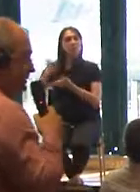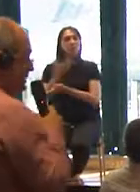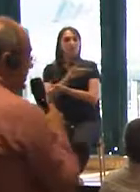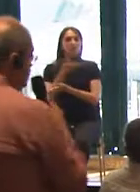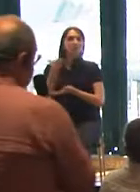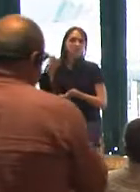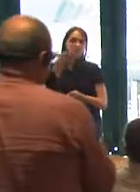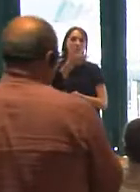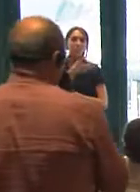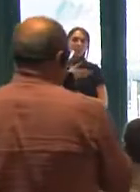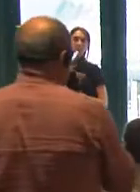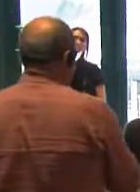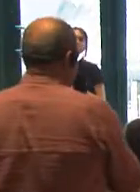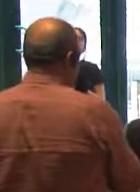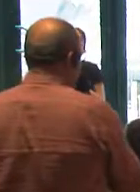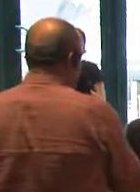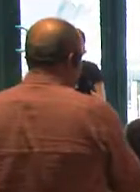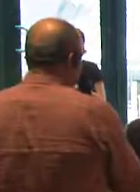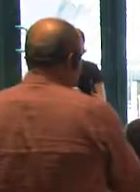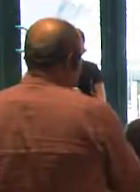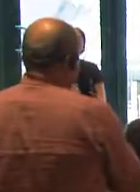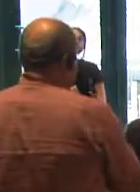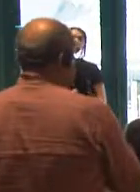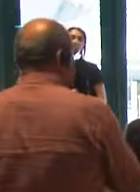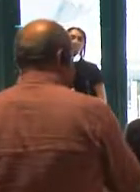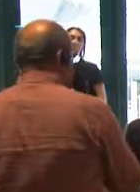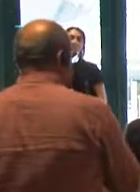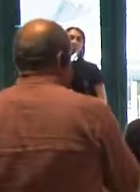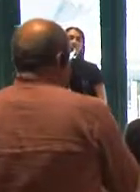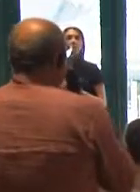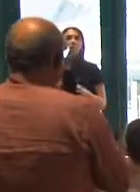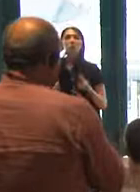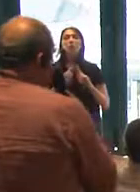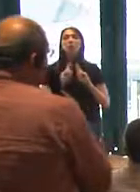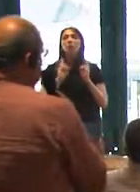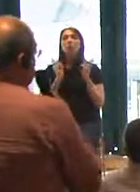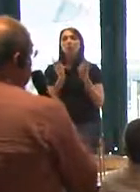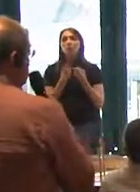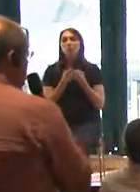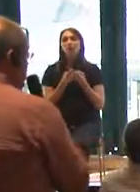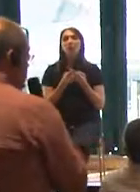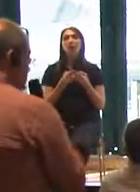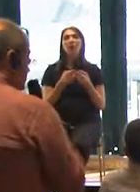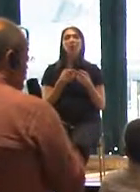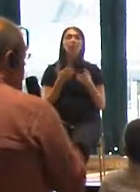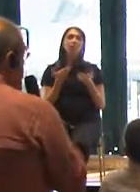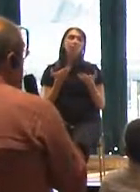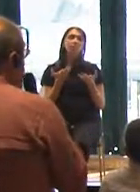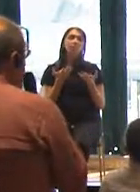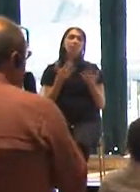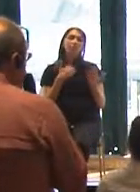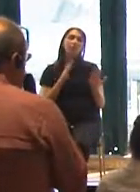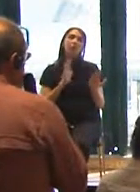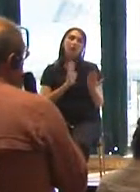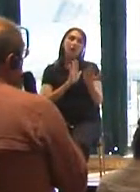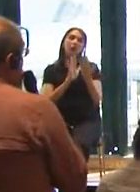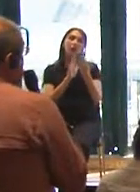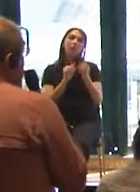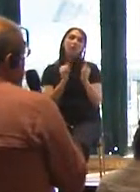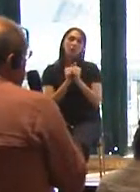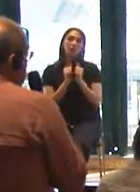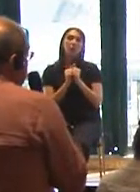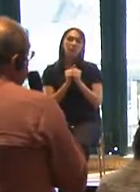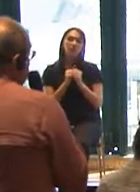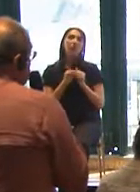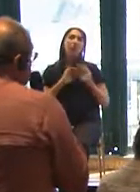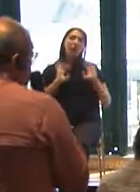i mean turkey and other populist countries with popular populist leaders that i just mentioned